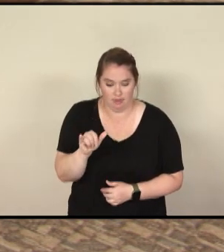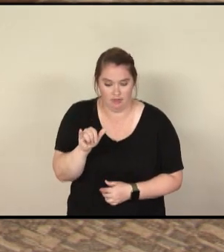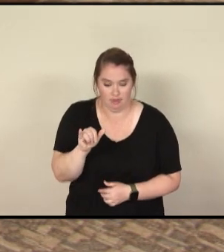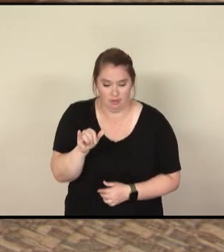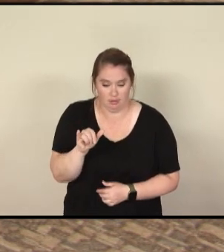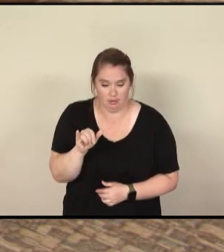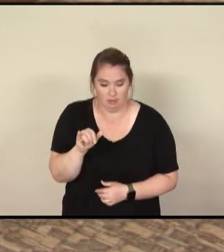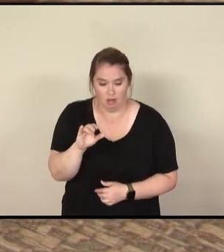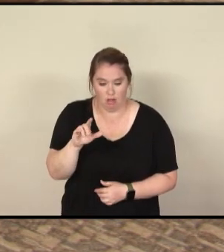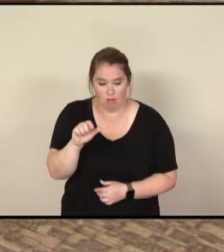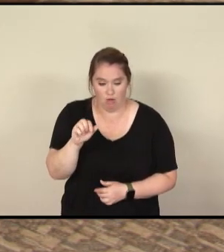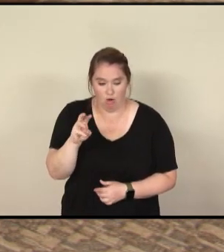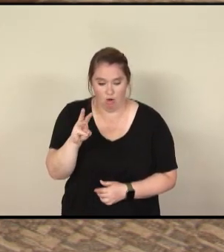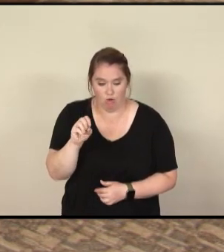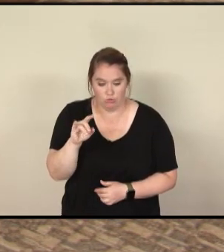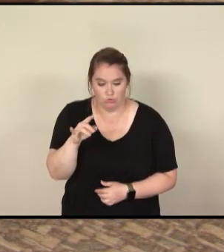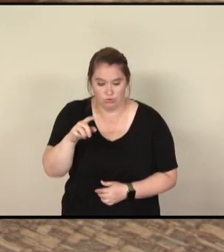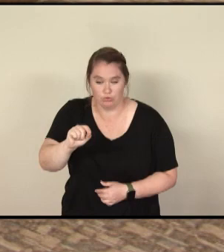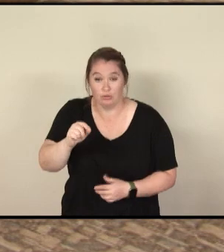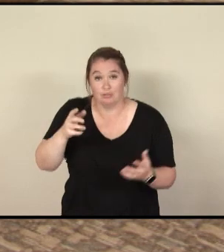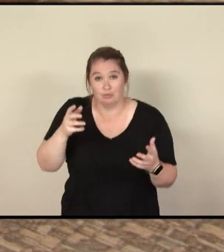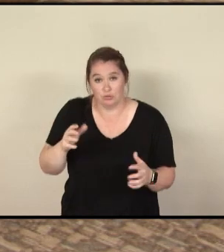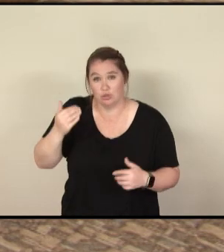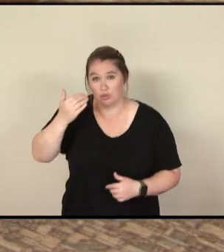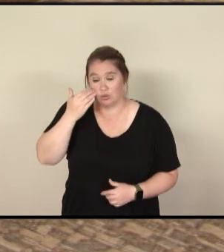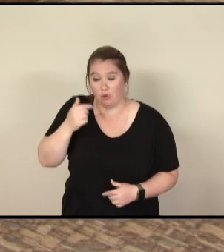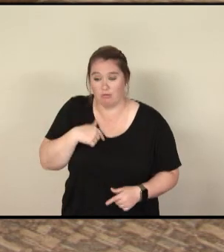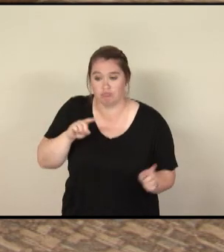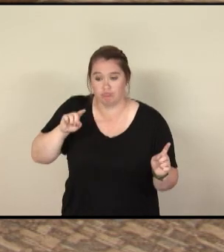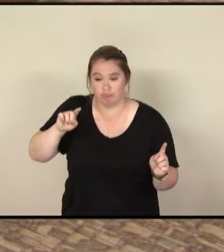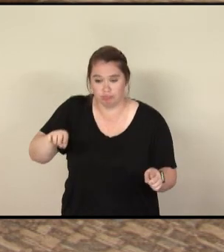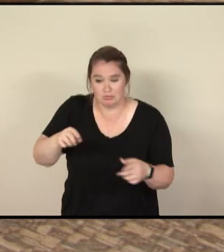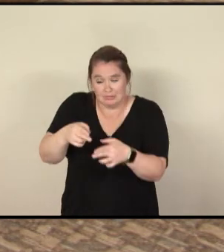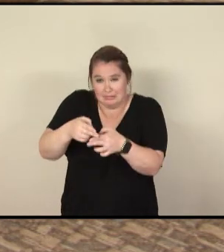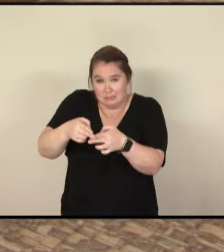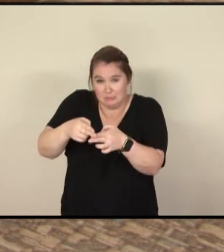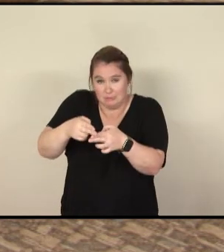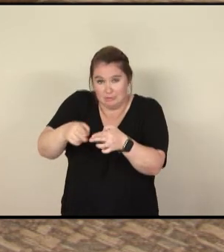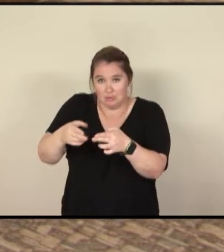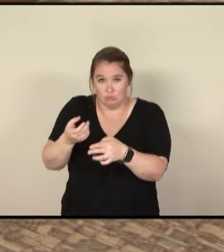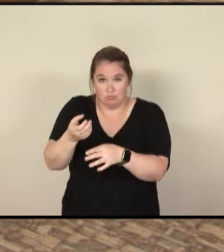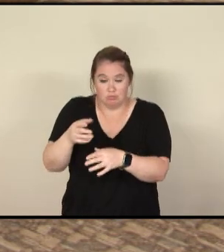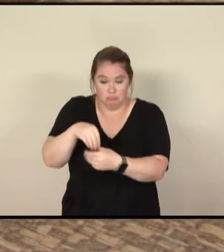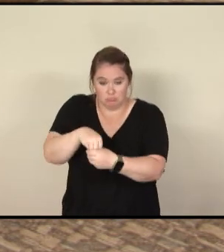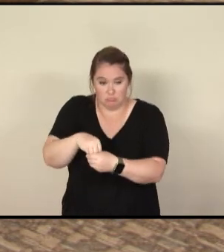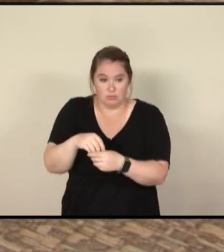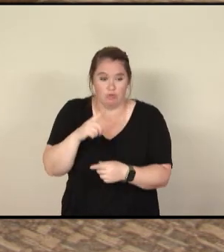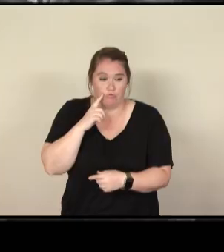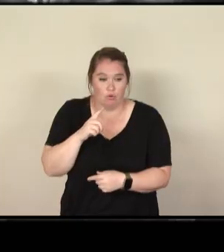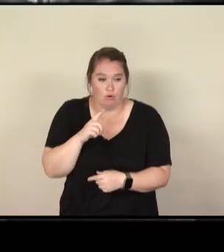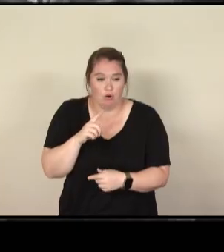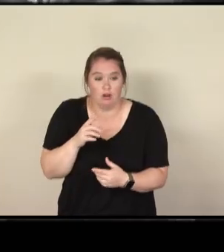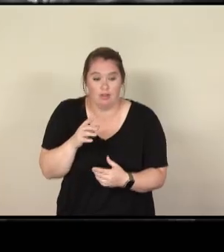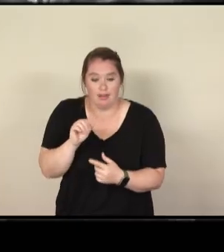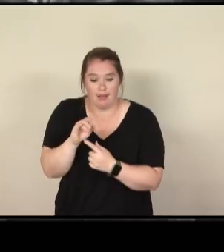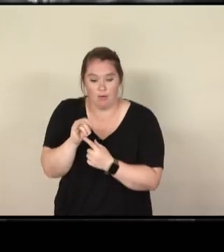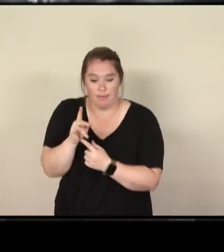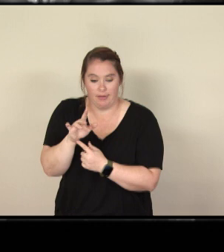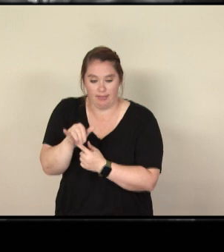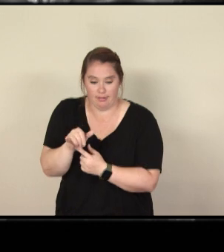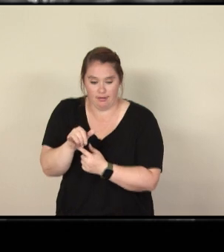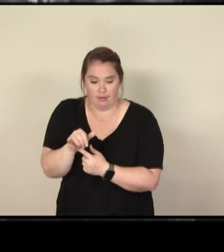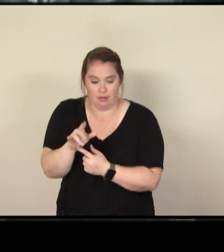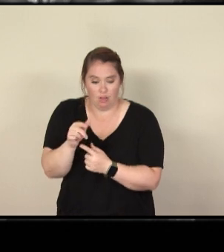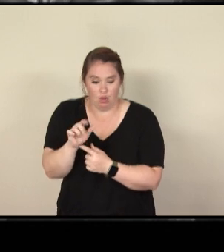everyone knows that I testified at the temporary injunction hearing for the accountability lawsuit on